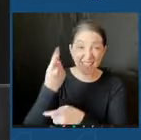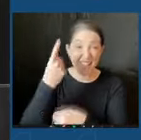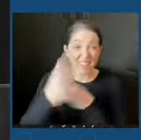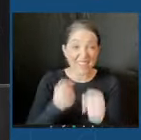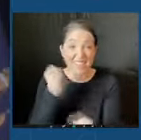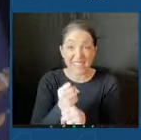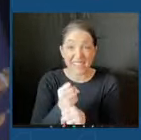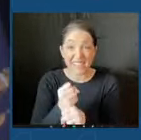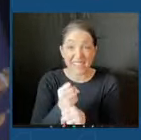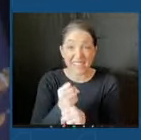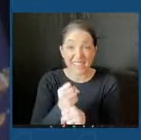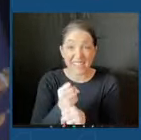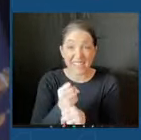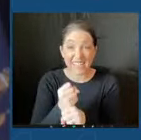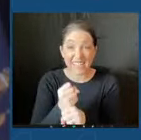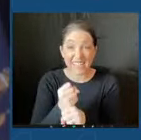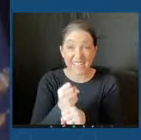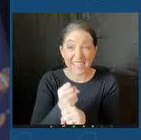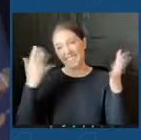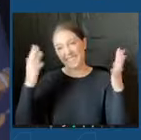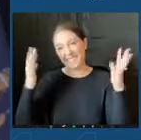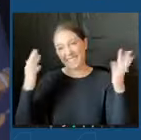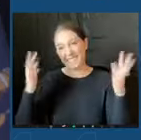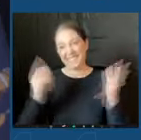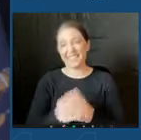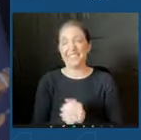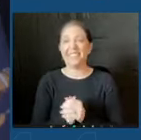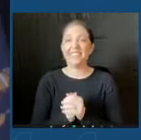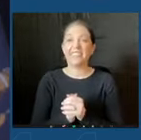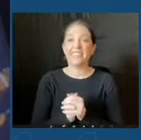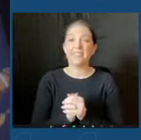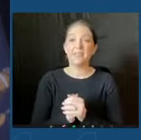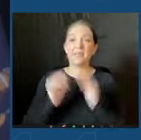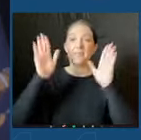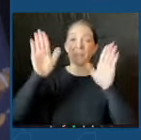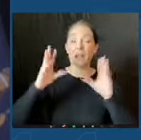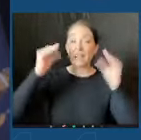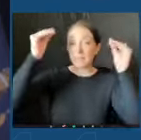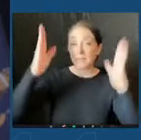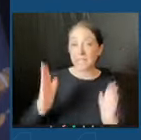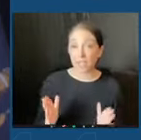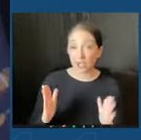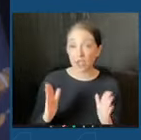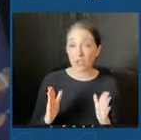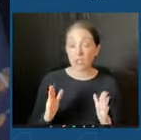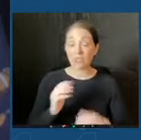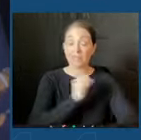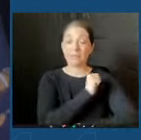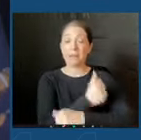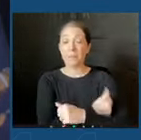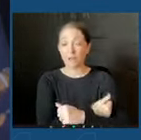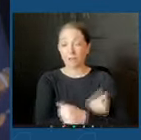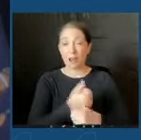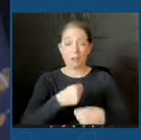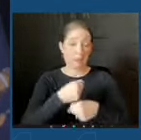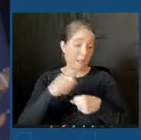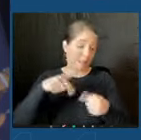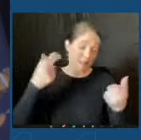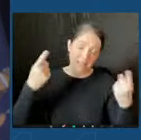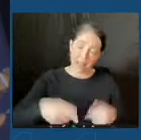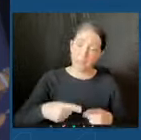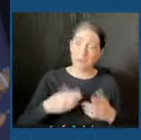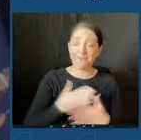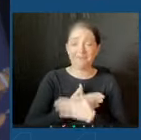There you go, principal. And to all the great teachers and the administrators who make this happen. So I'm so glad to be with you here